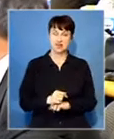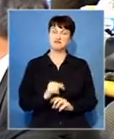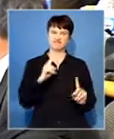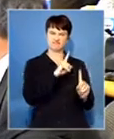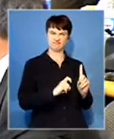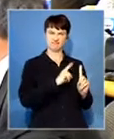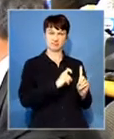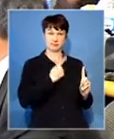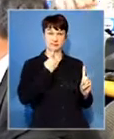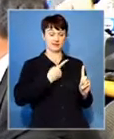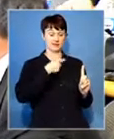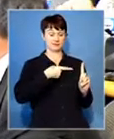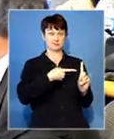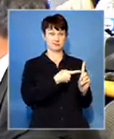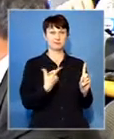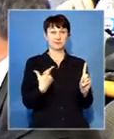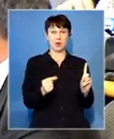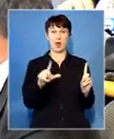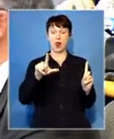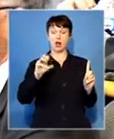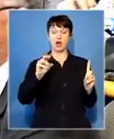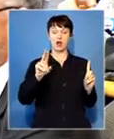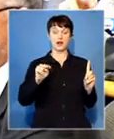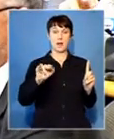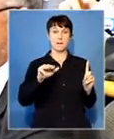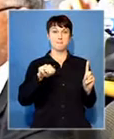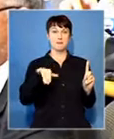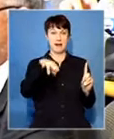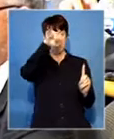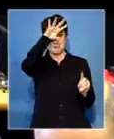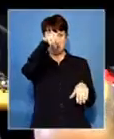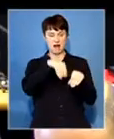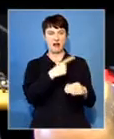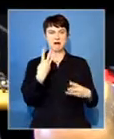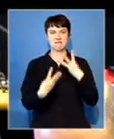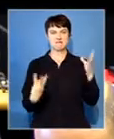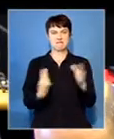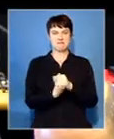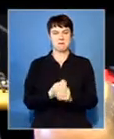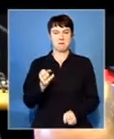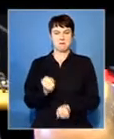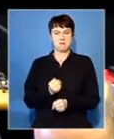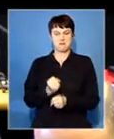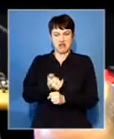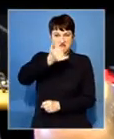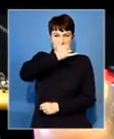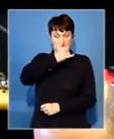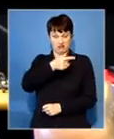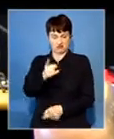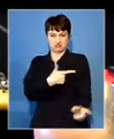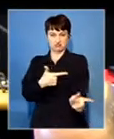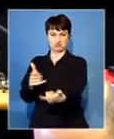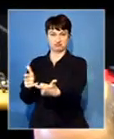of acting with Lonmin to characterize the strike as a criminal act, so that the platinum producer did not have